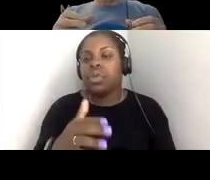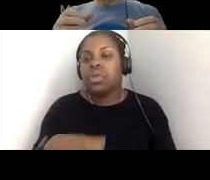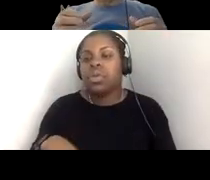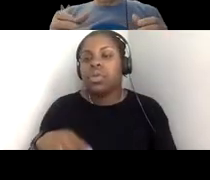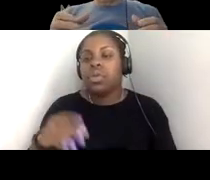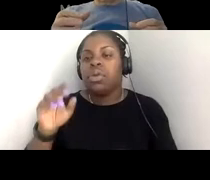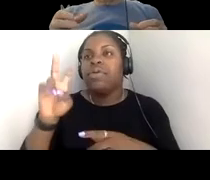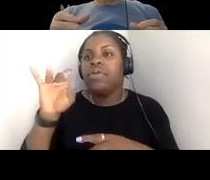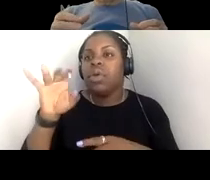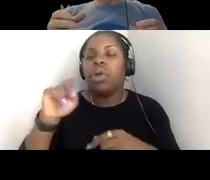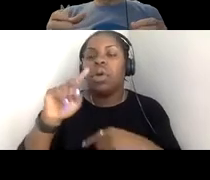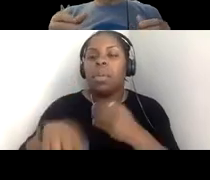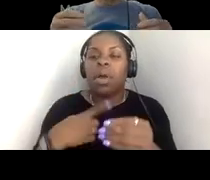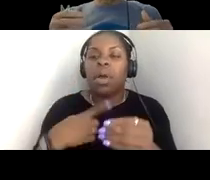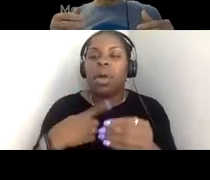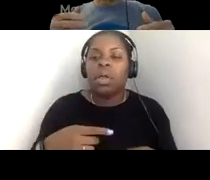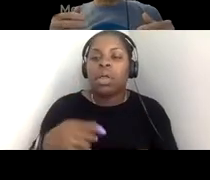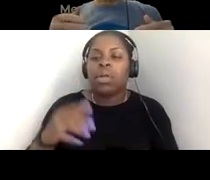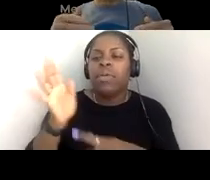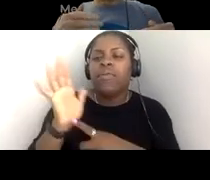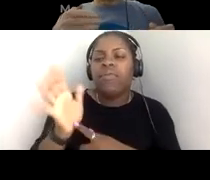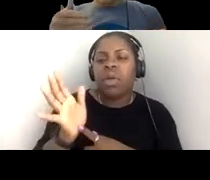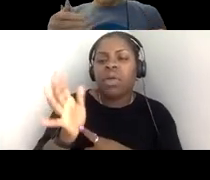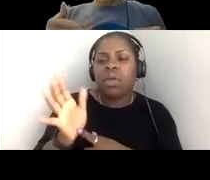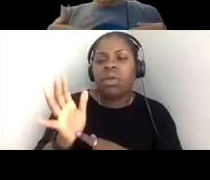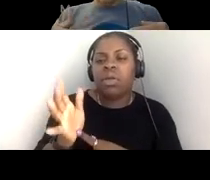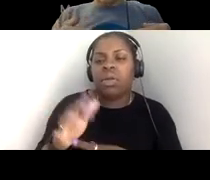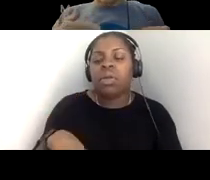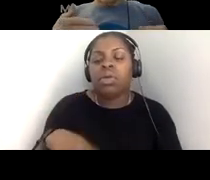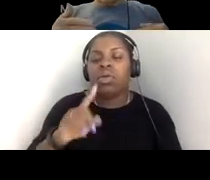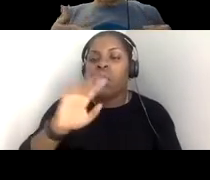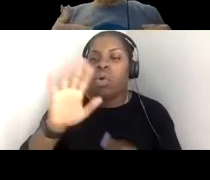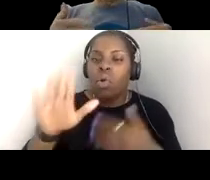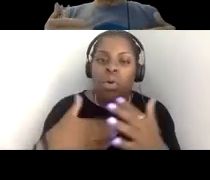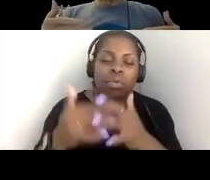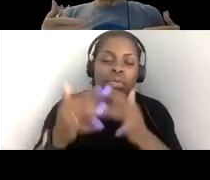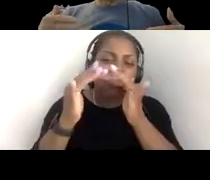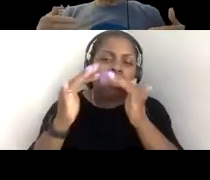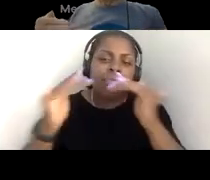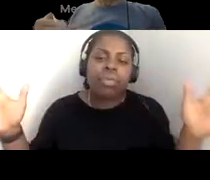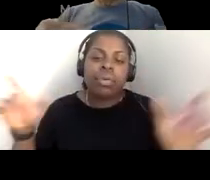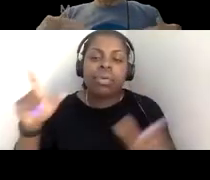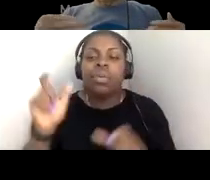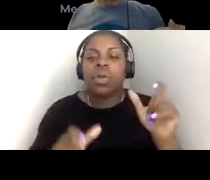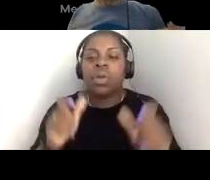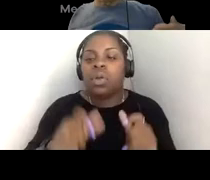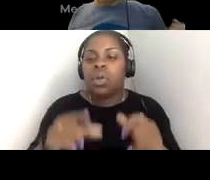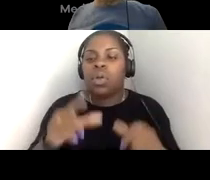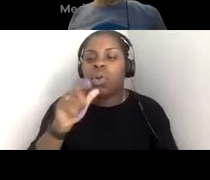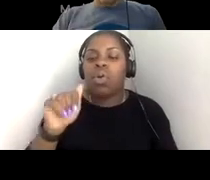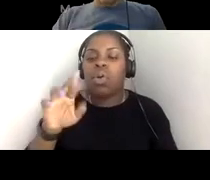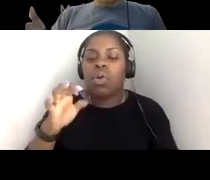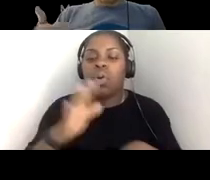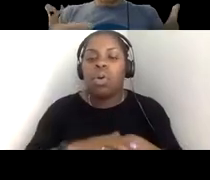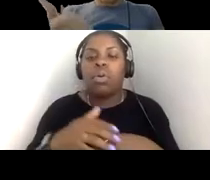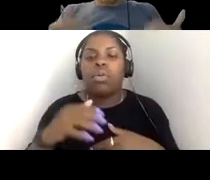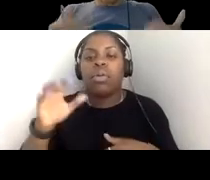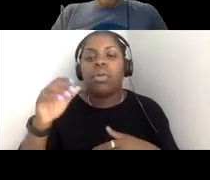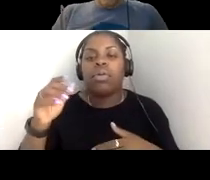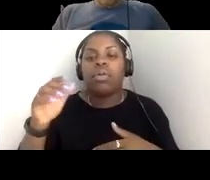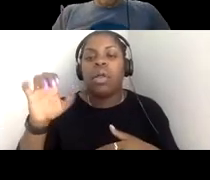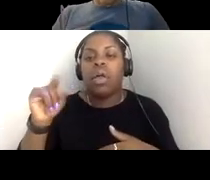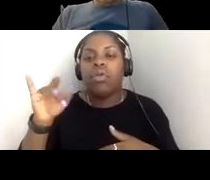of about 5 minutes of a whole variety of experiences of people who are on electronic monitors. And I